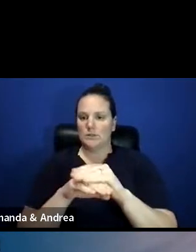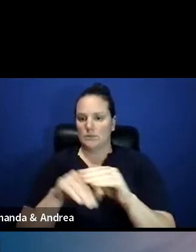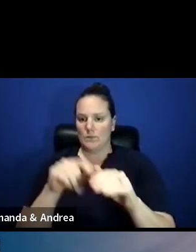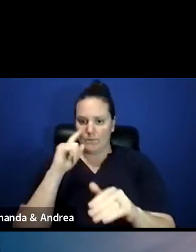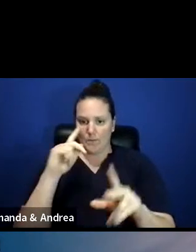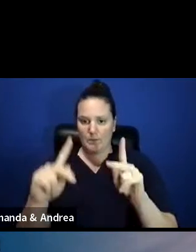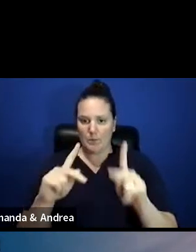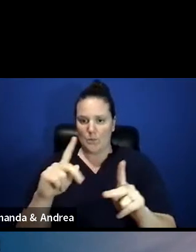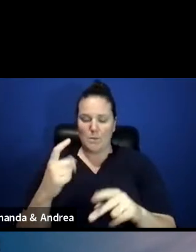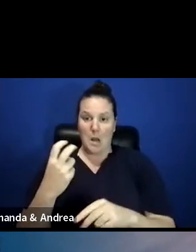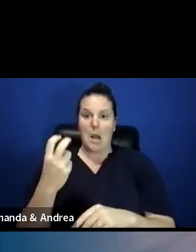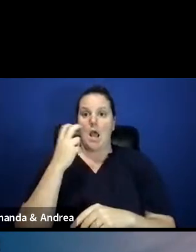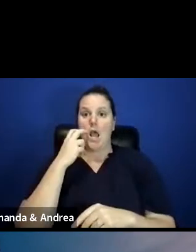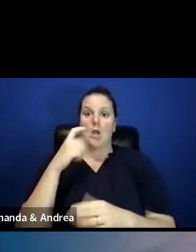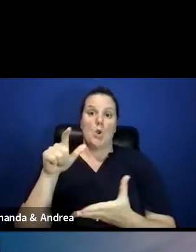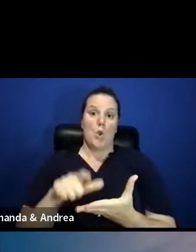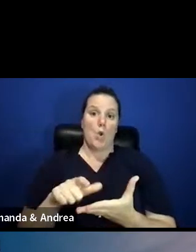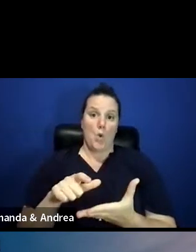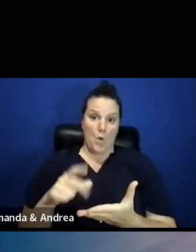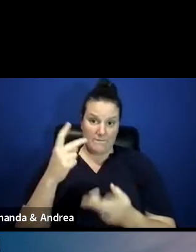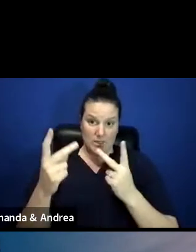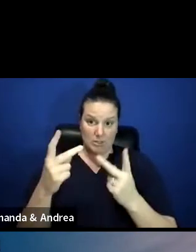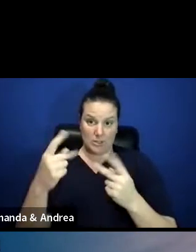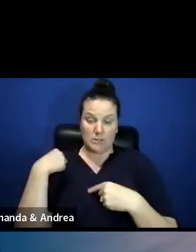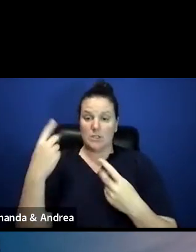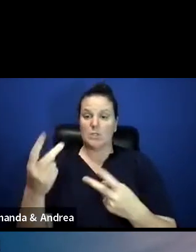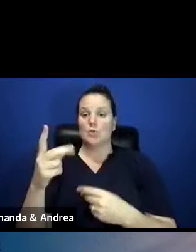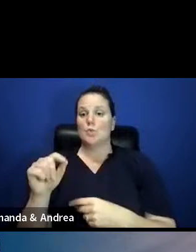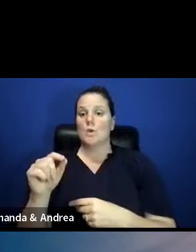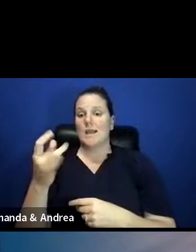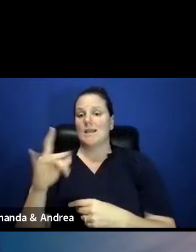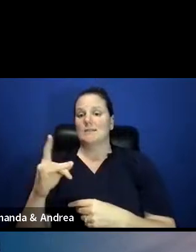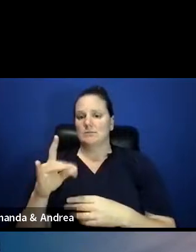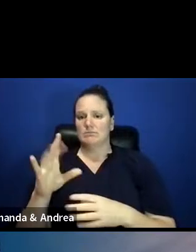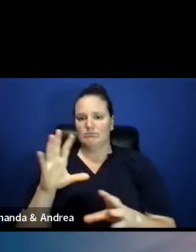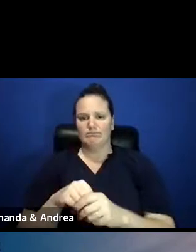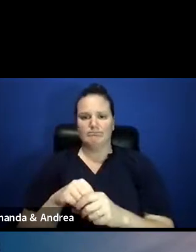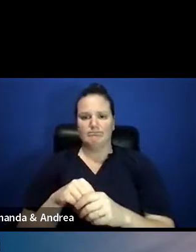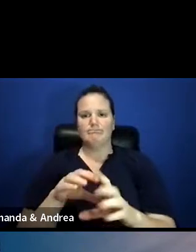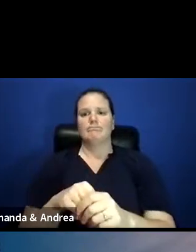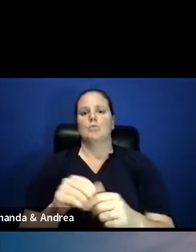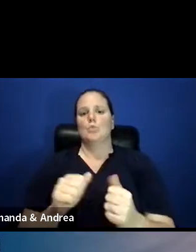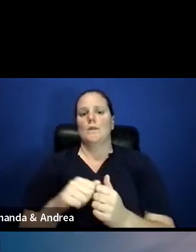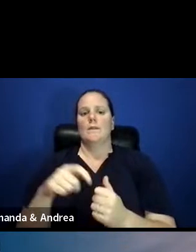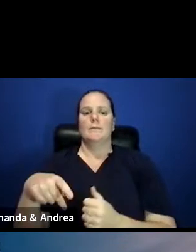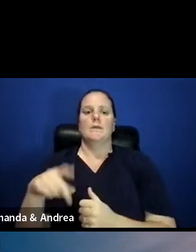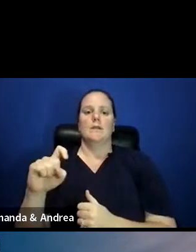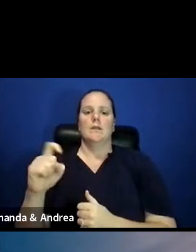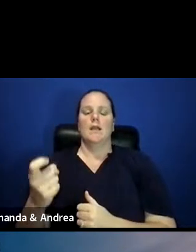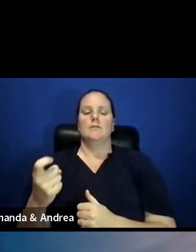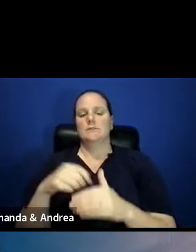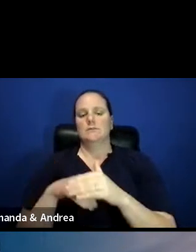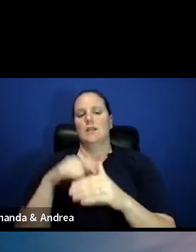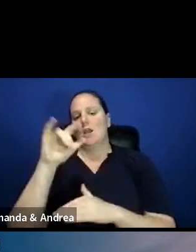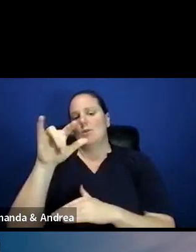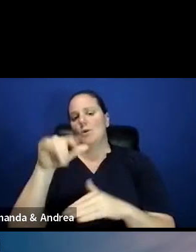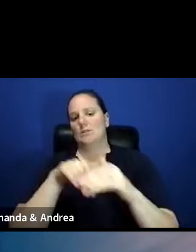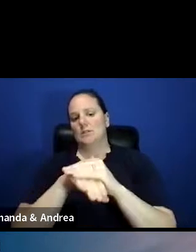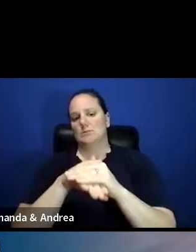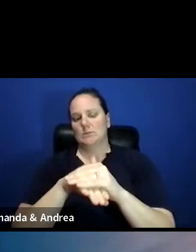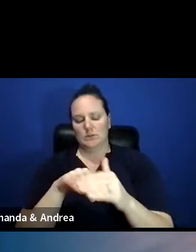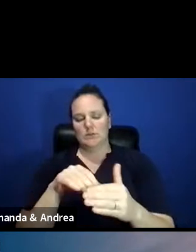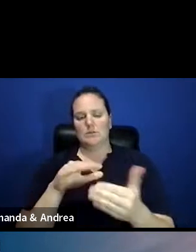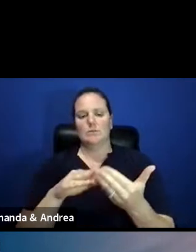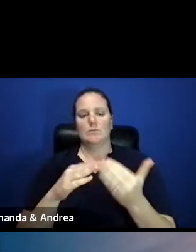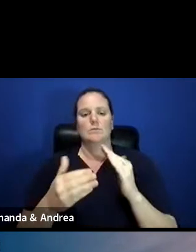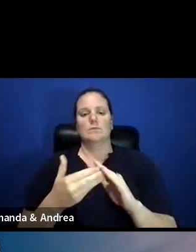who are blind or have low vision. Since 2018, he has been actively involved with the PDX Airport Accessibility Committee, assisting the port